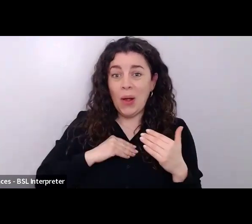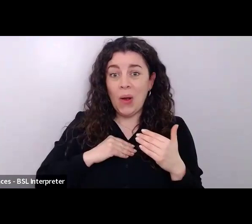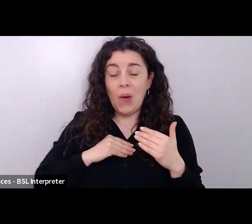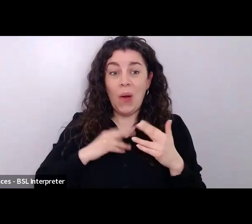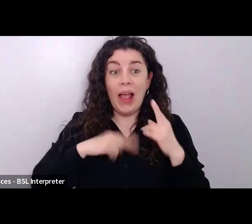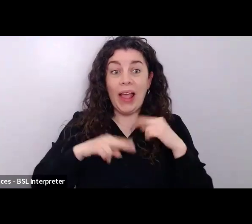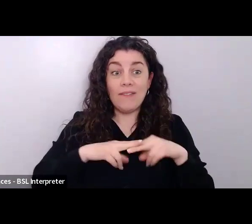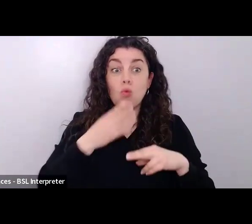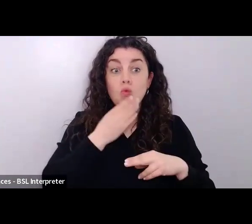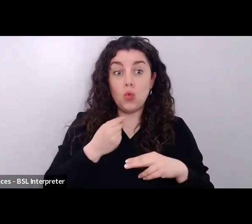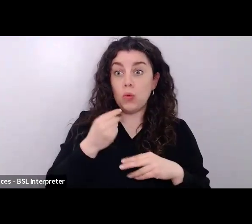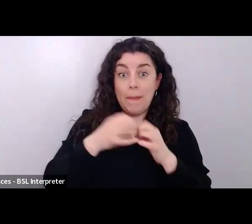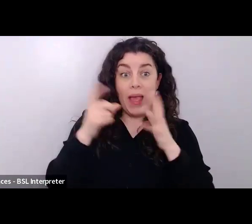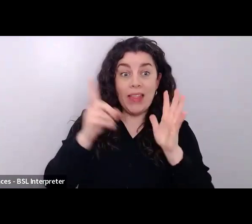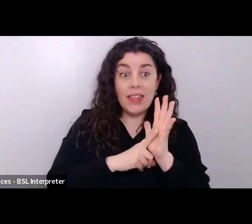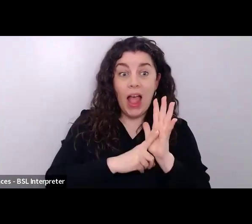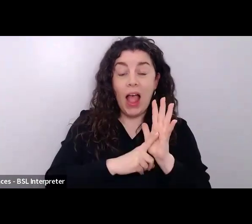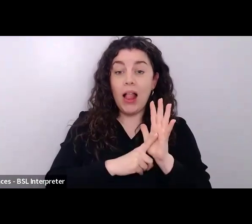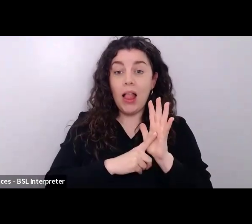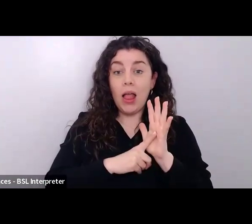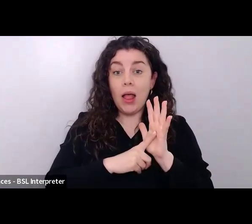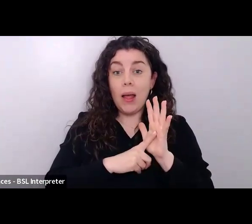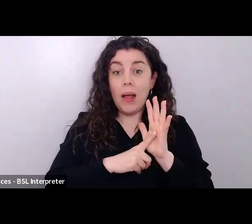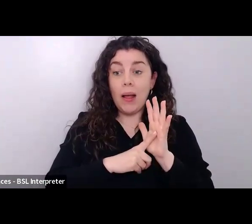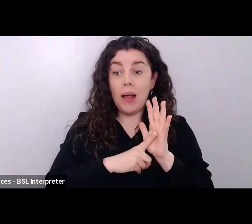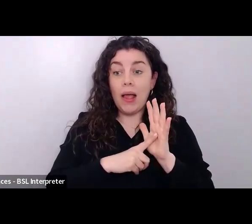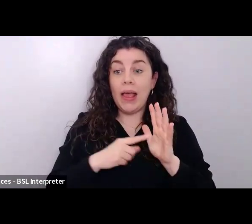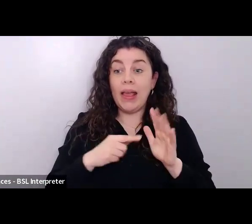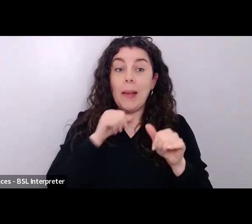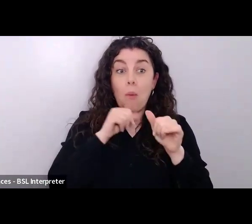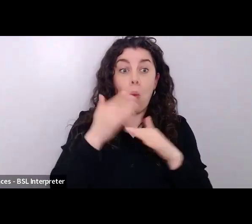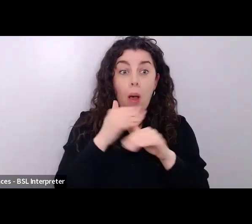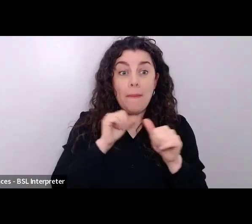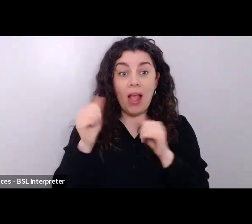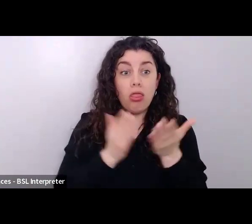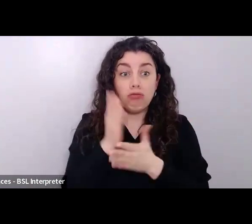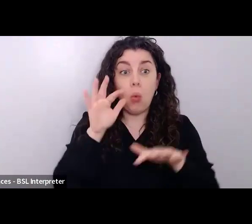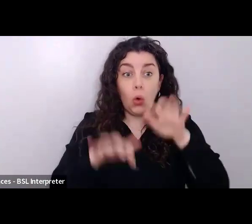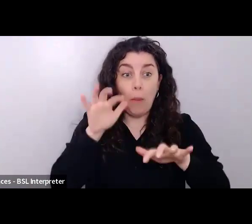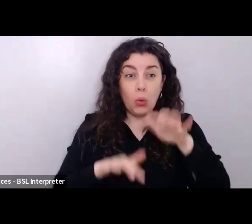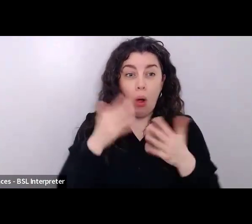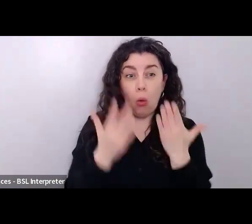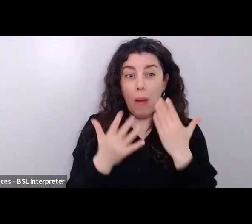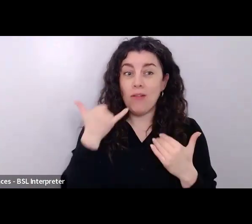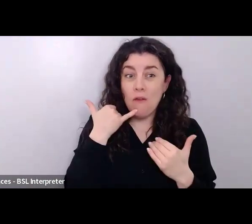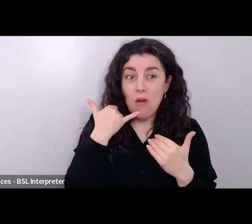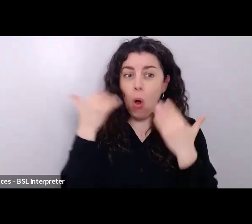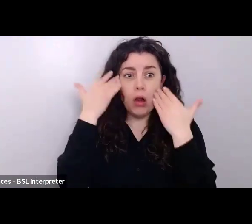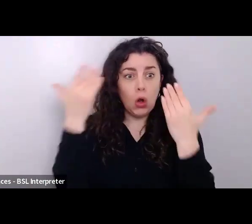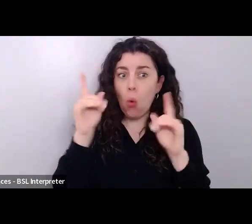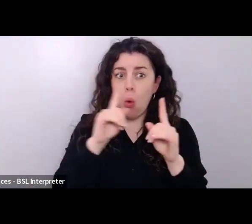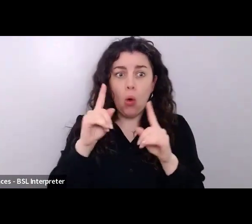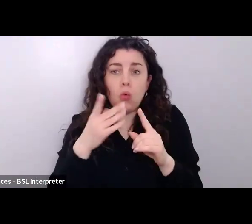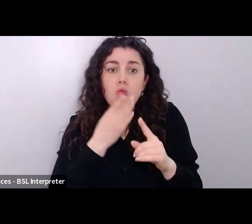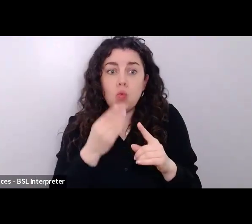you are using BSL, it would probably work best if you're on a computer. rather than a phone. I'm not sure what device